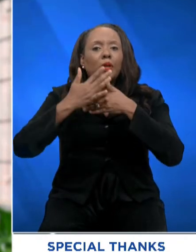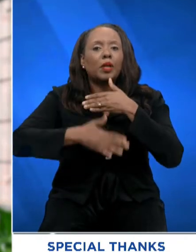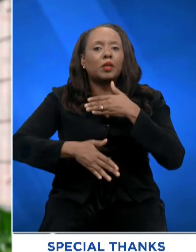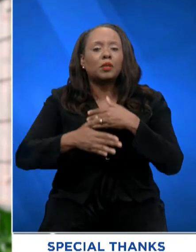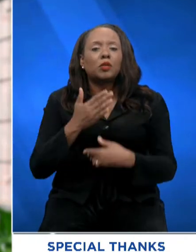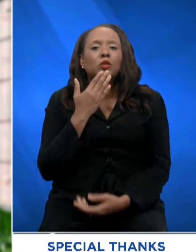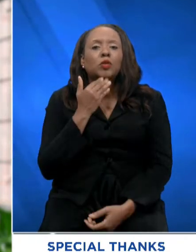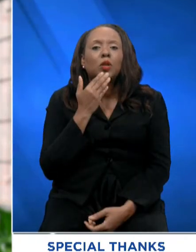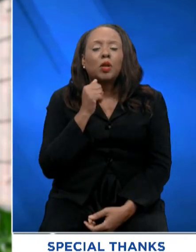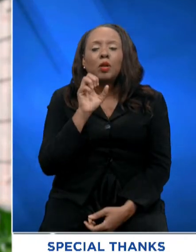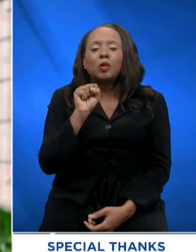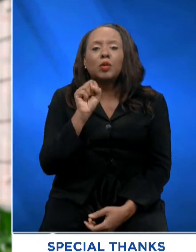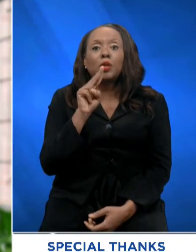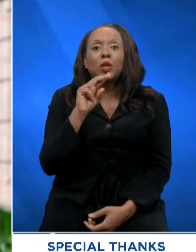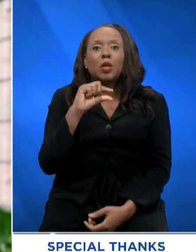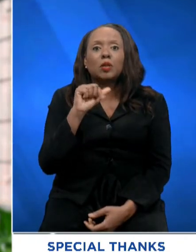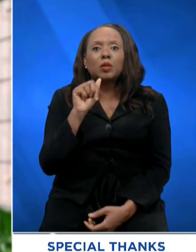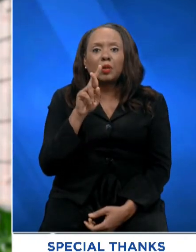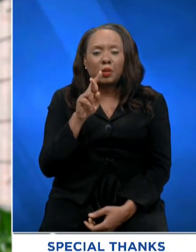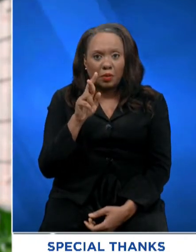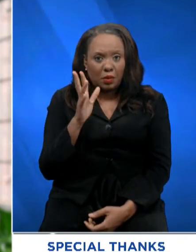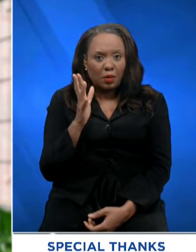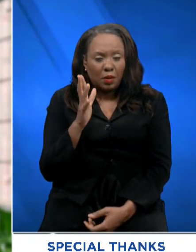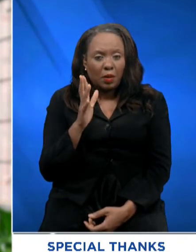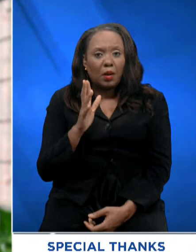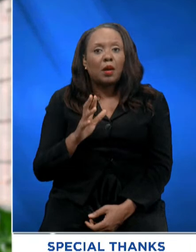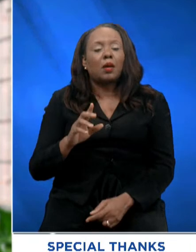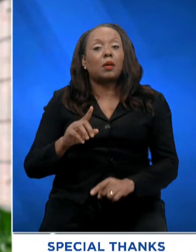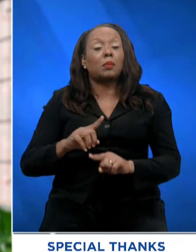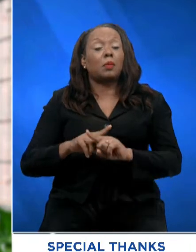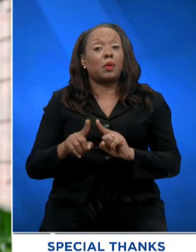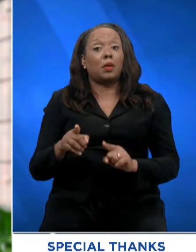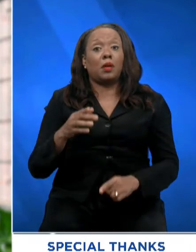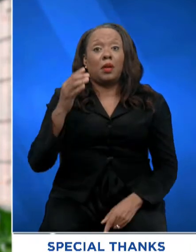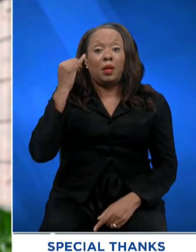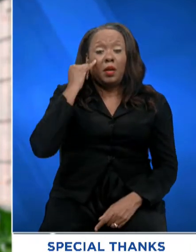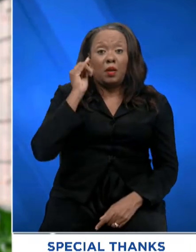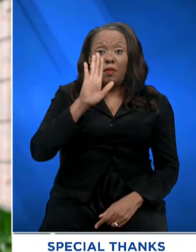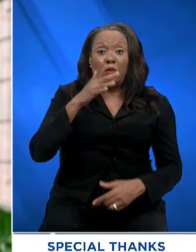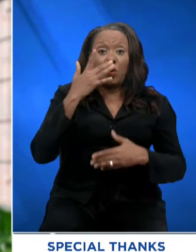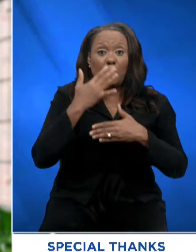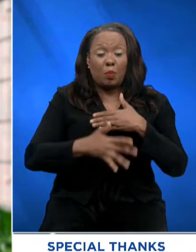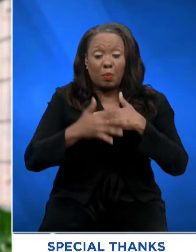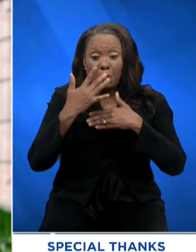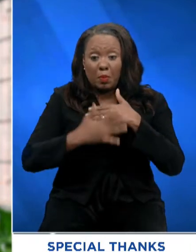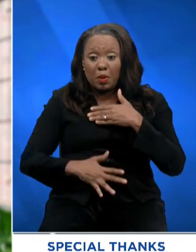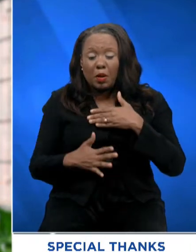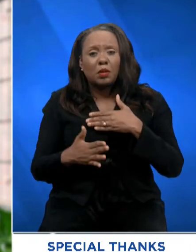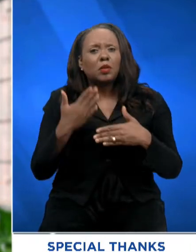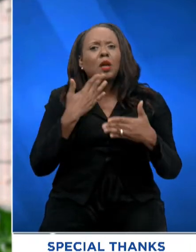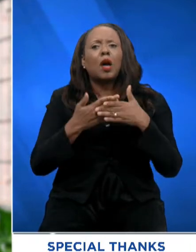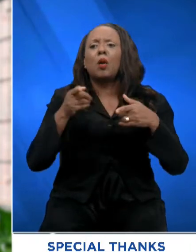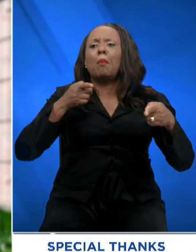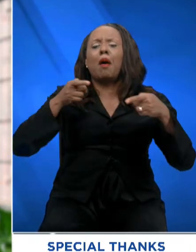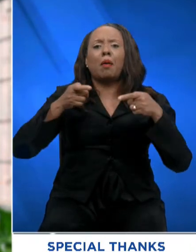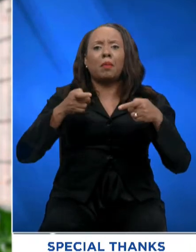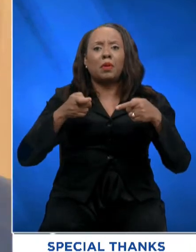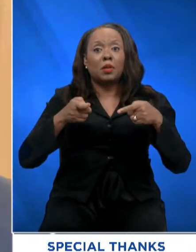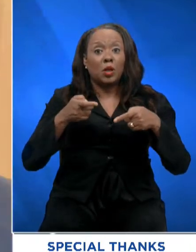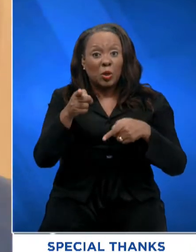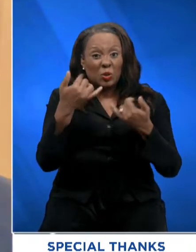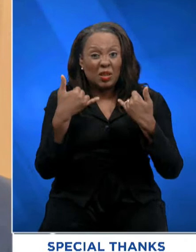But can you get it even though your blood sugars are well controlled?